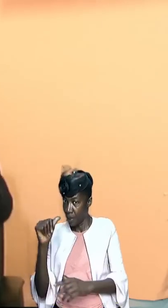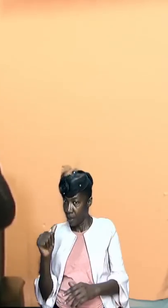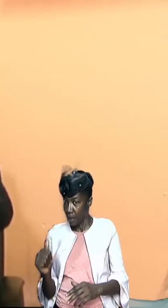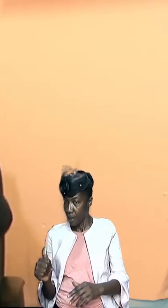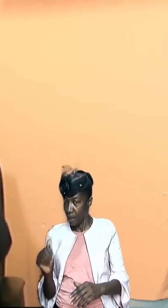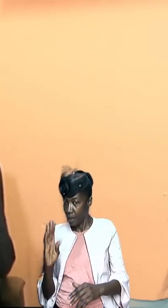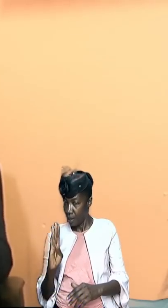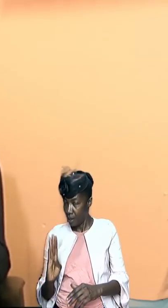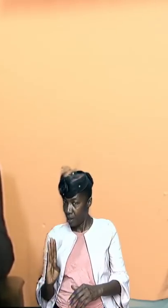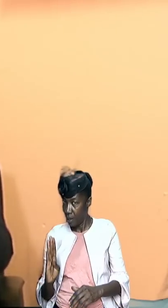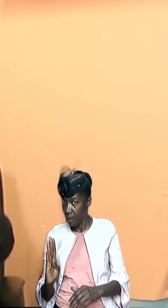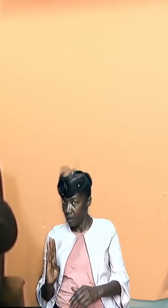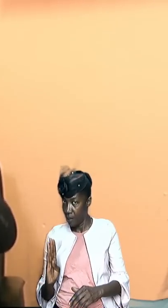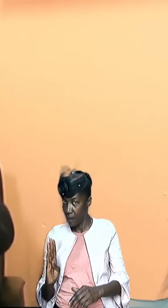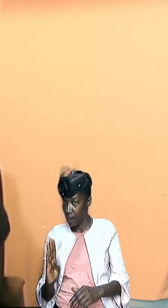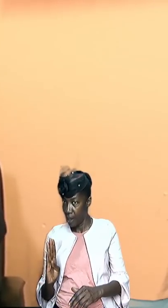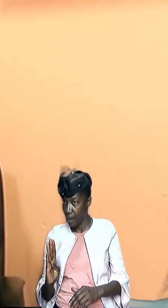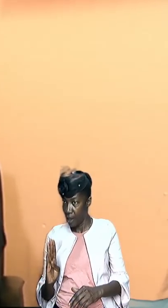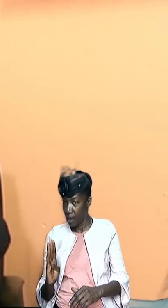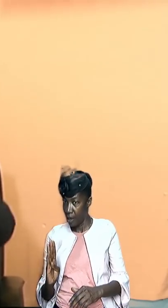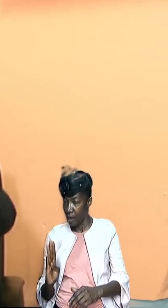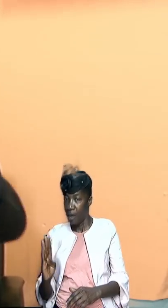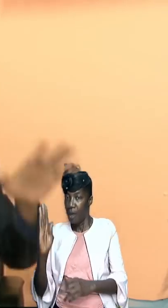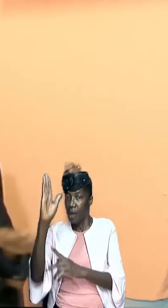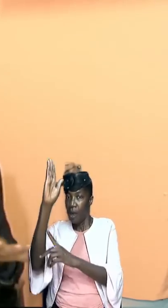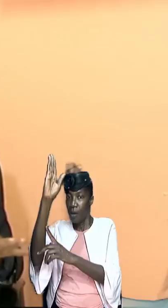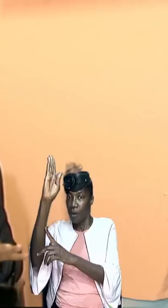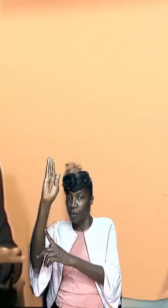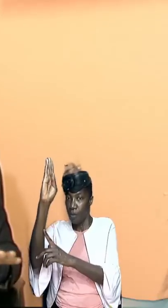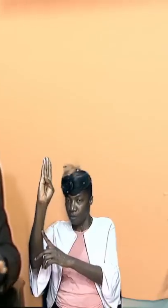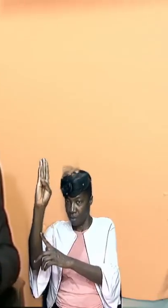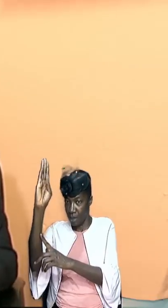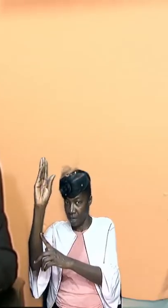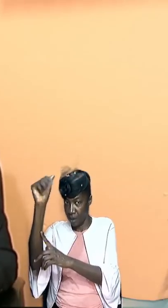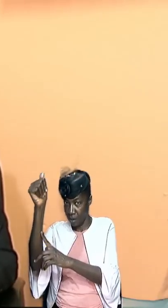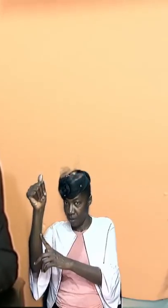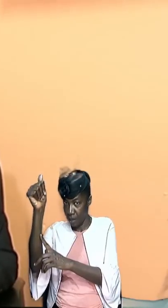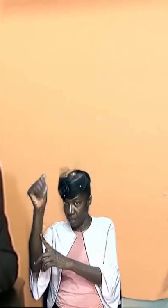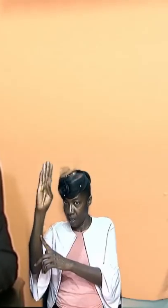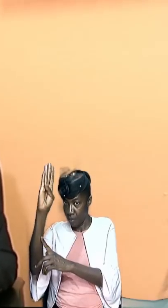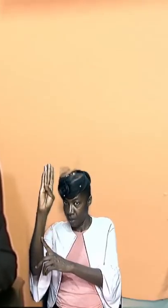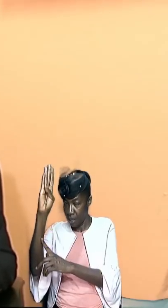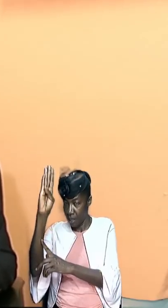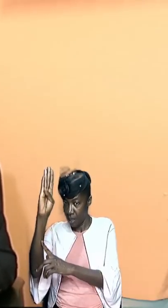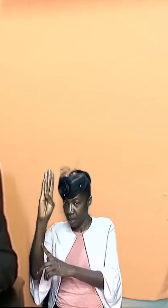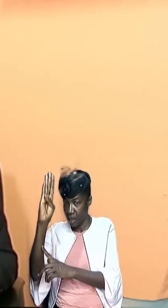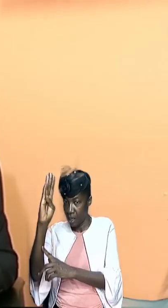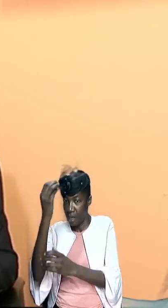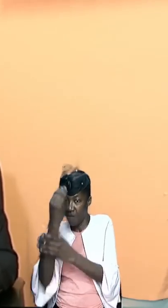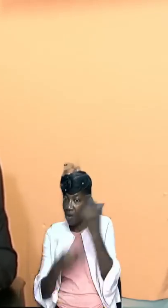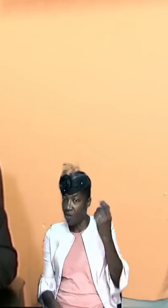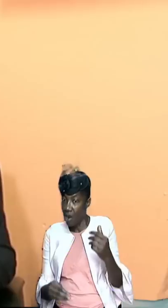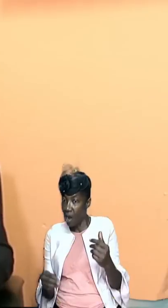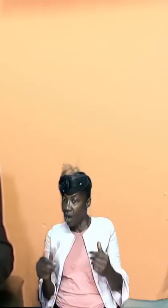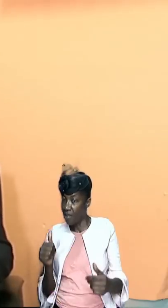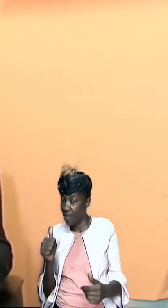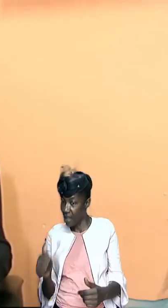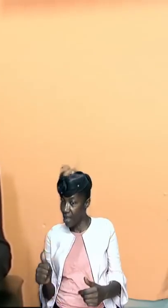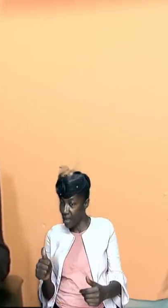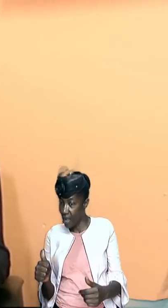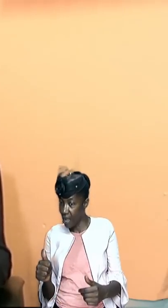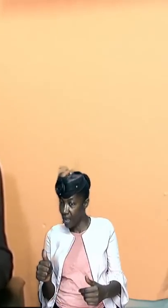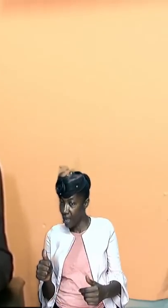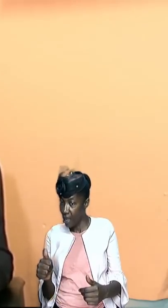have big A and big B alone. They would have lost the little A and